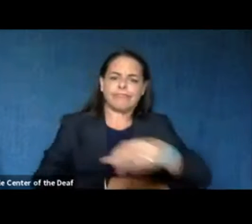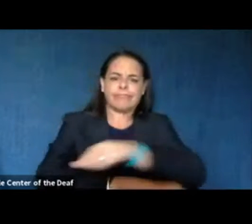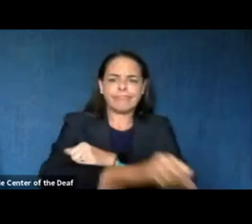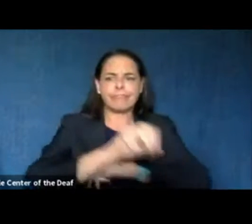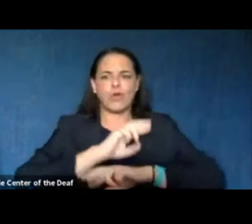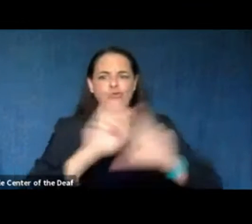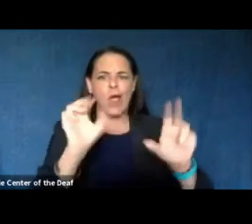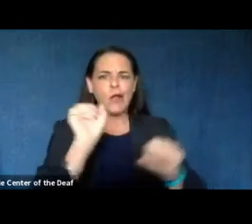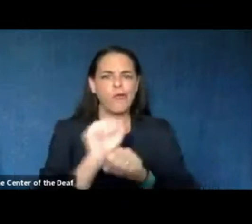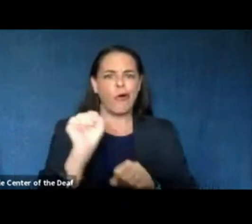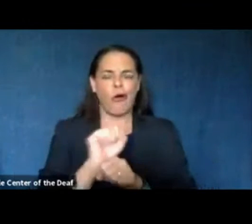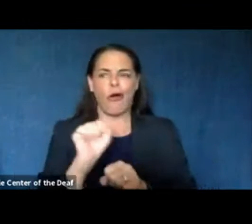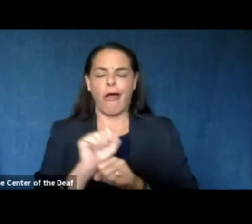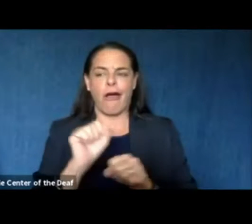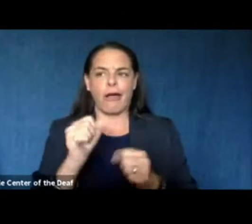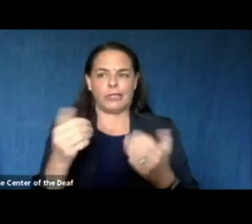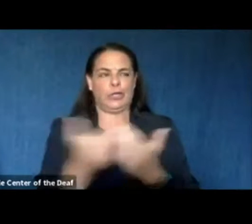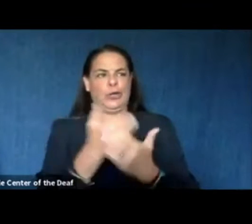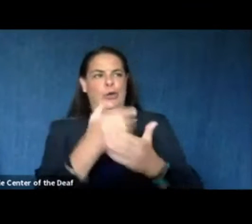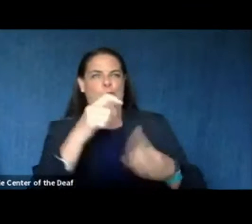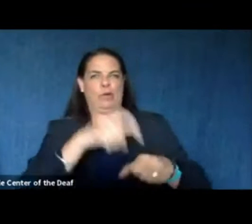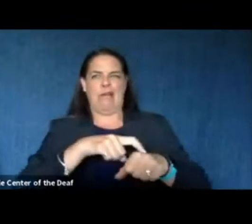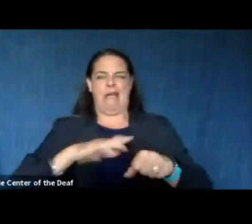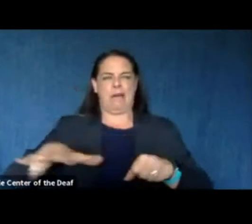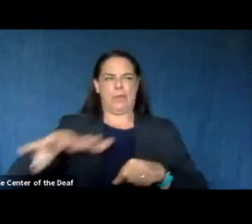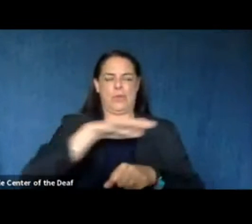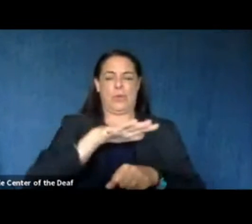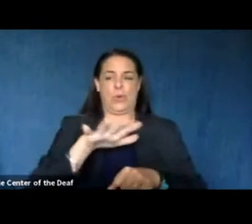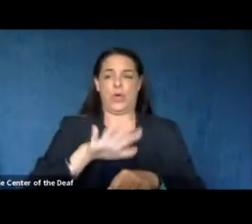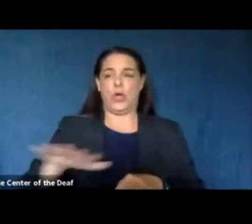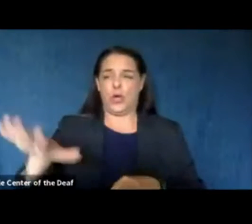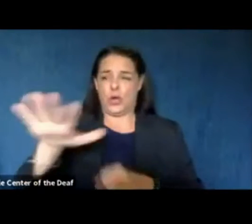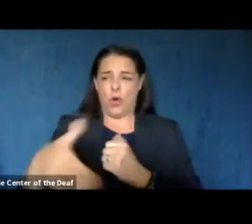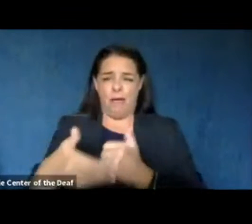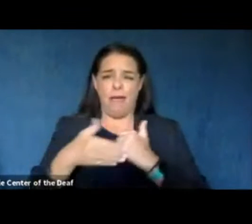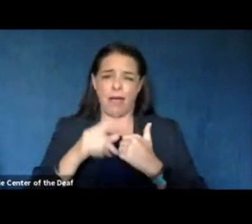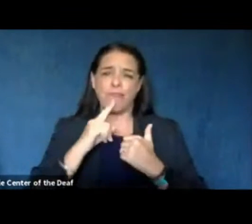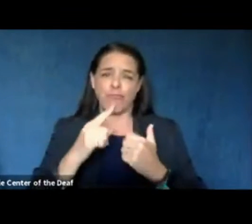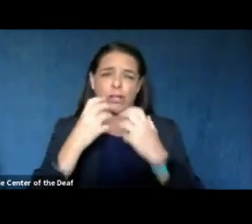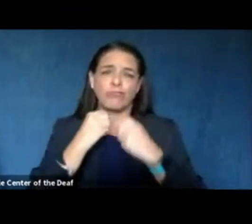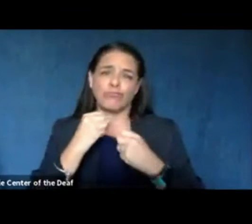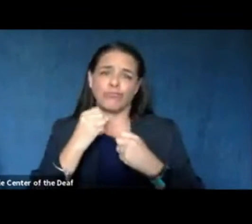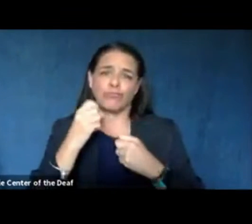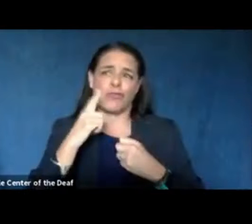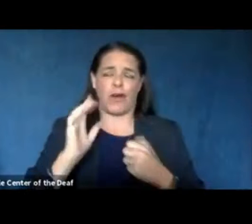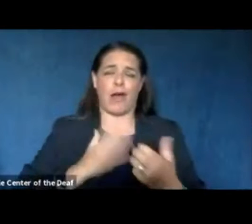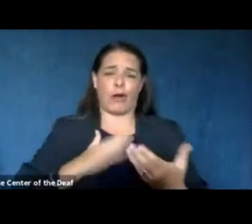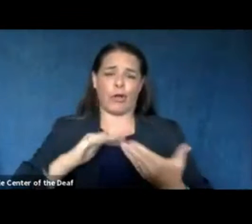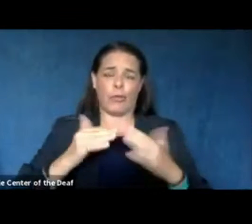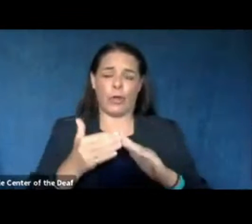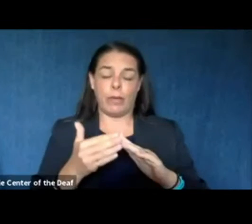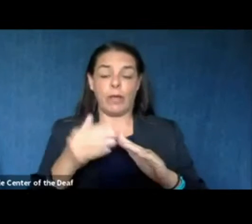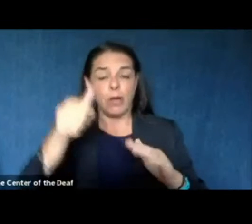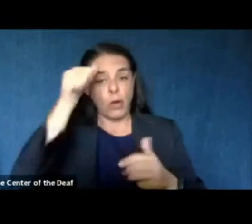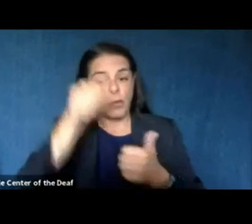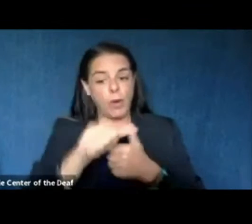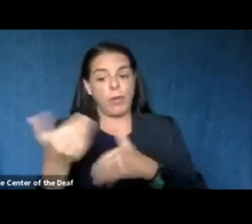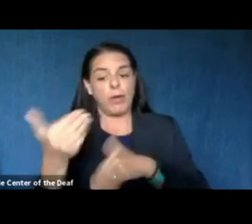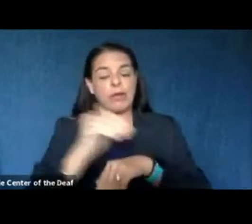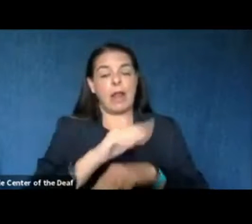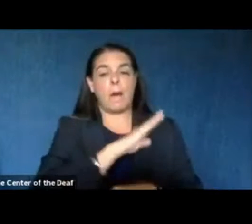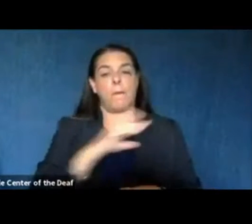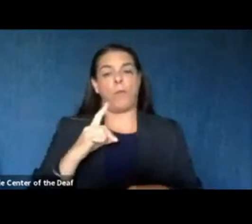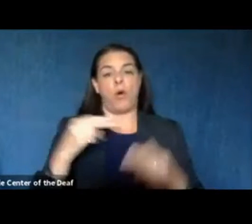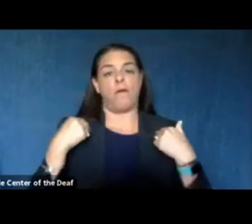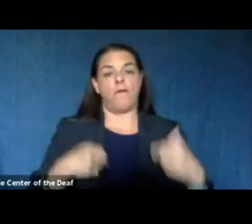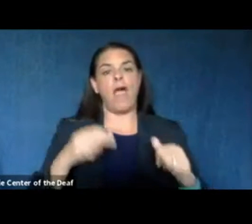so valuable to us and the community. As a reminder, the Board of Health meets tonight via Zoom at 5 p.m. The